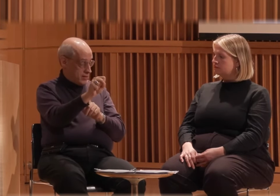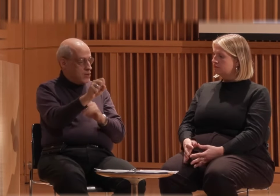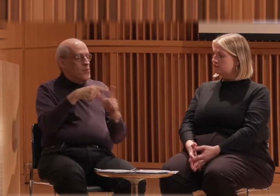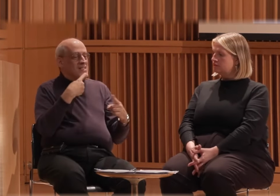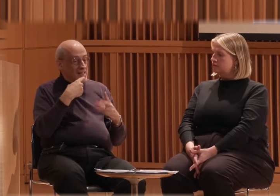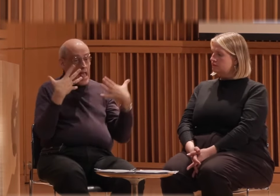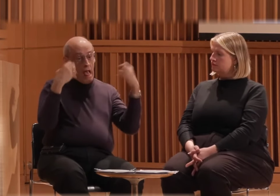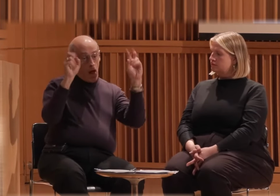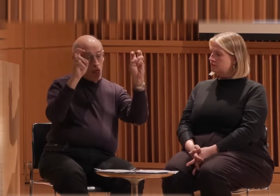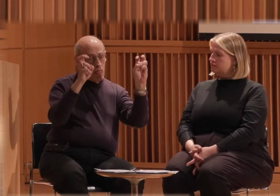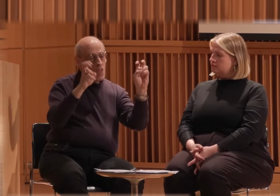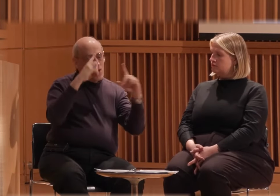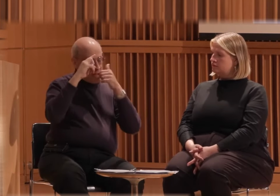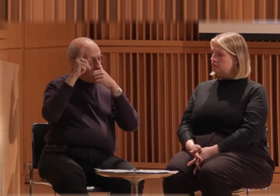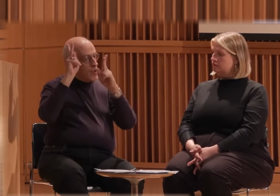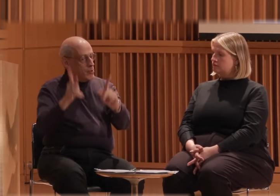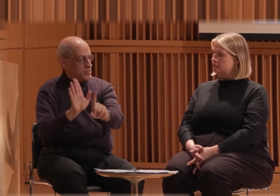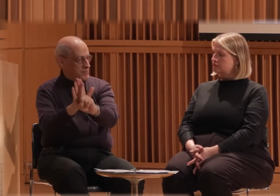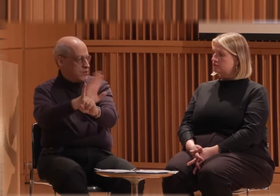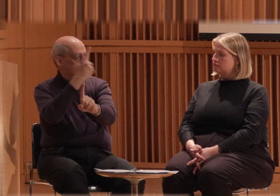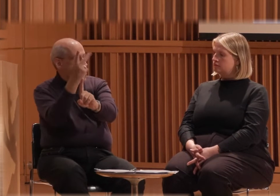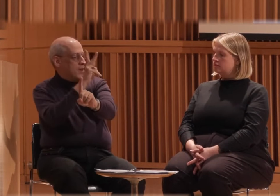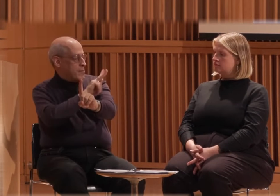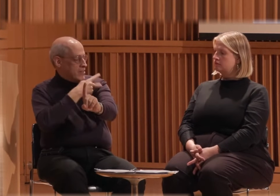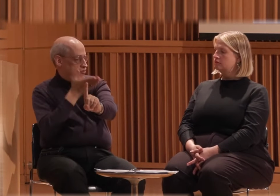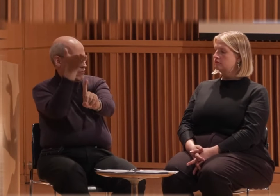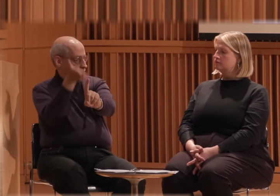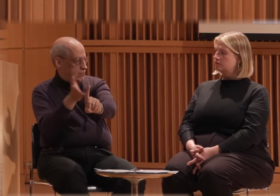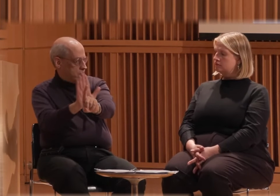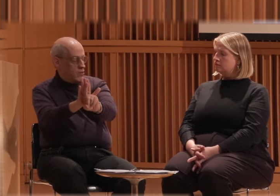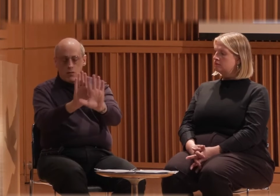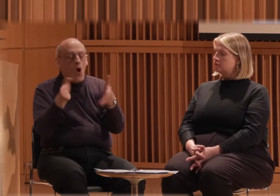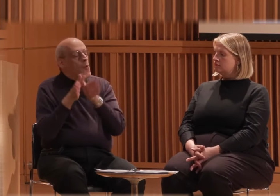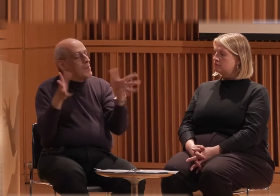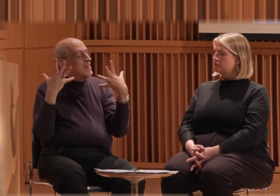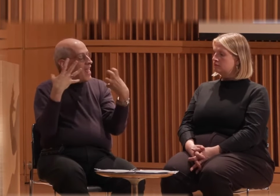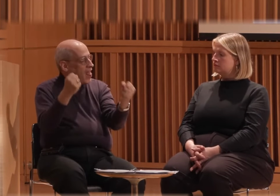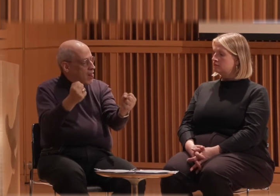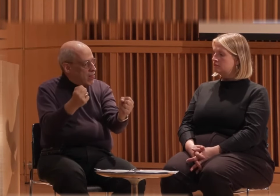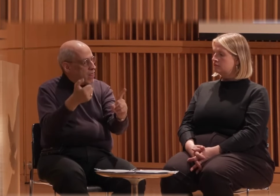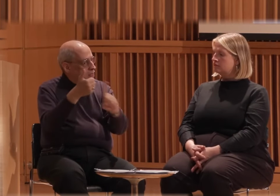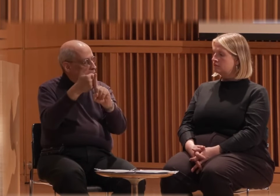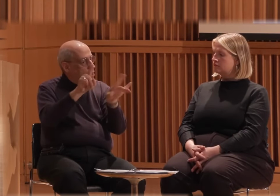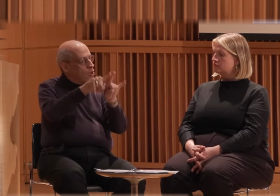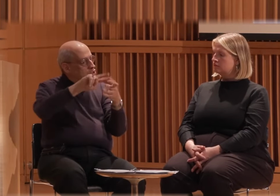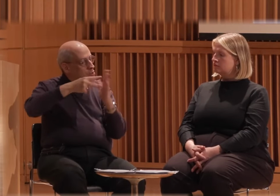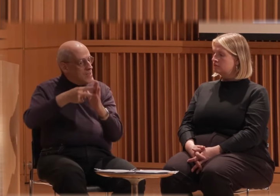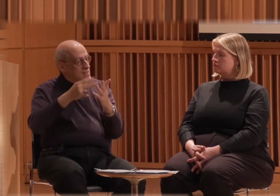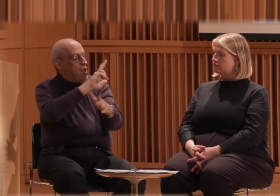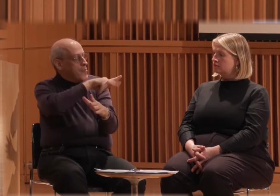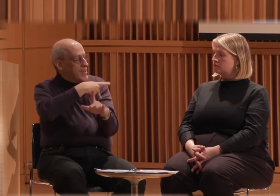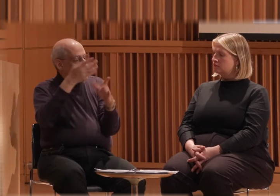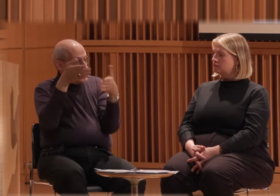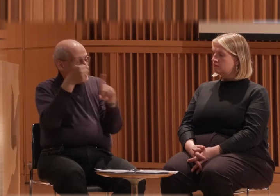health, we think of an individual patient. Public health also denotes that the patient is the